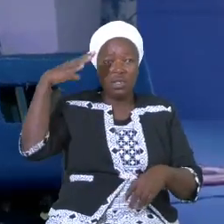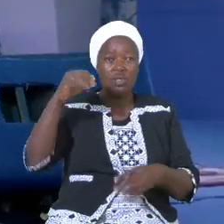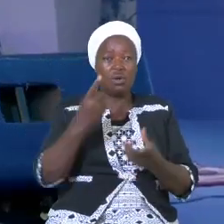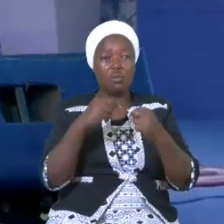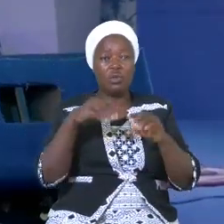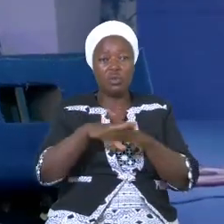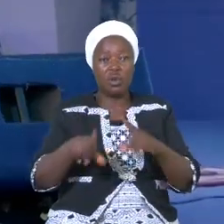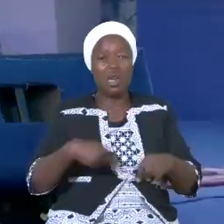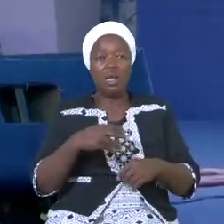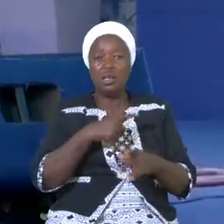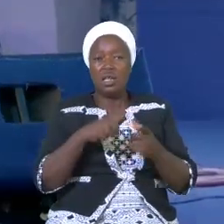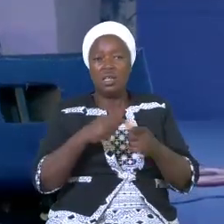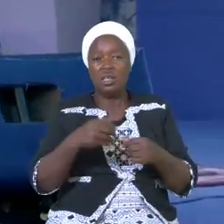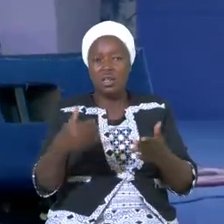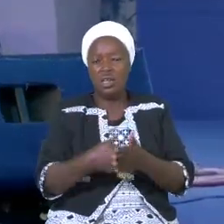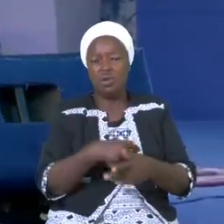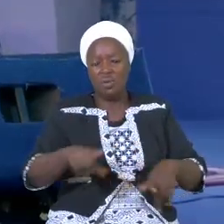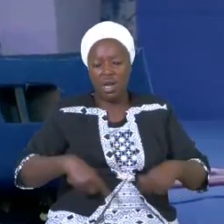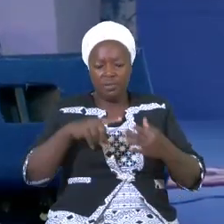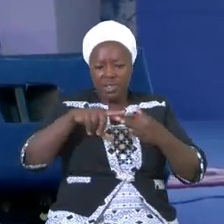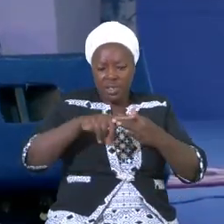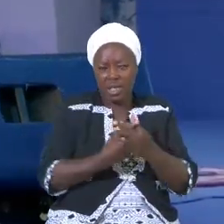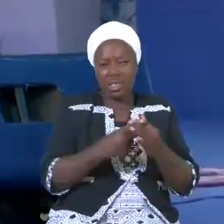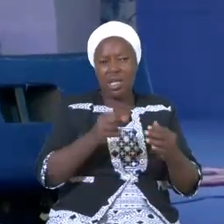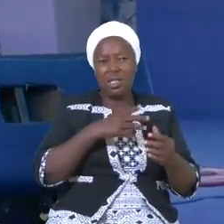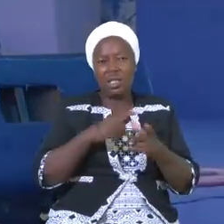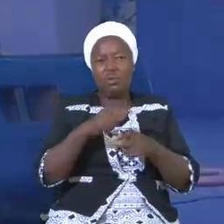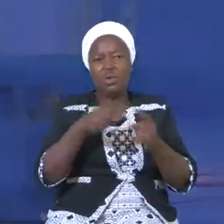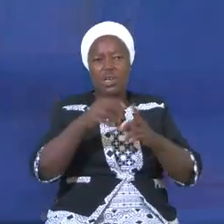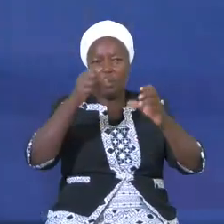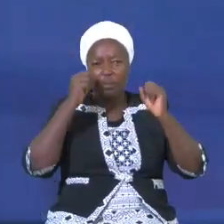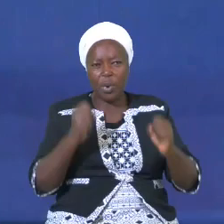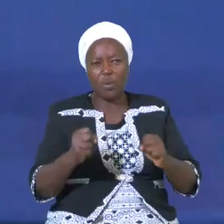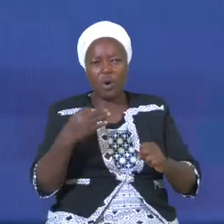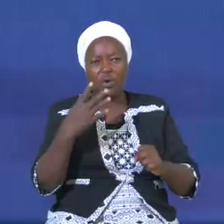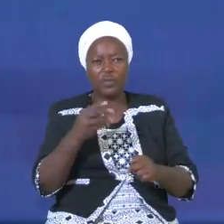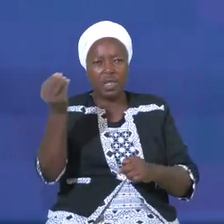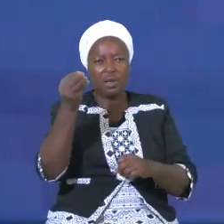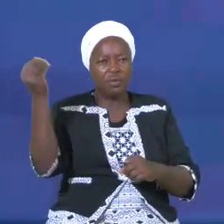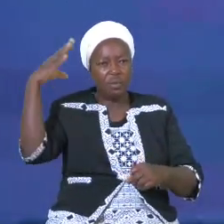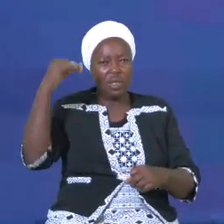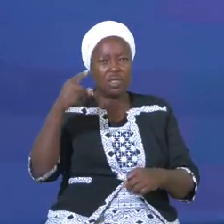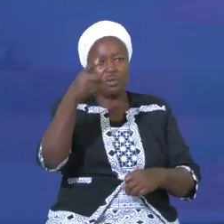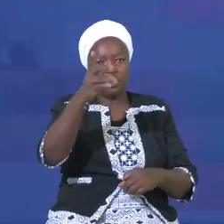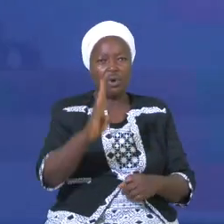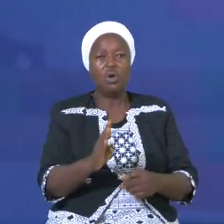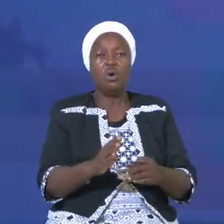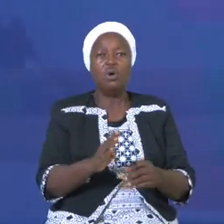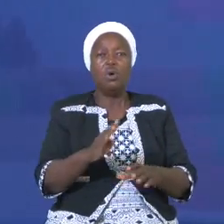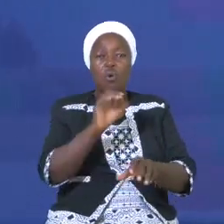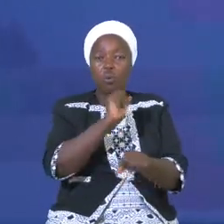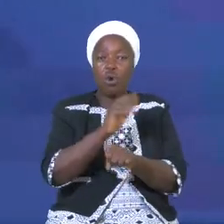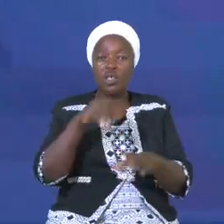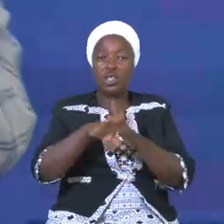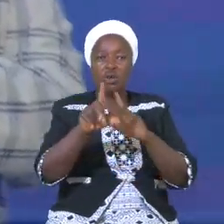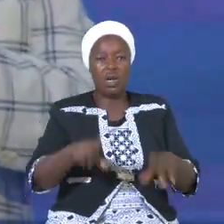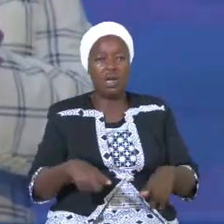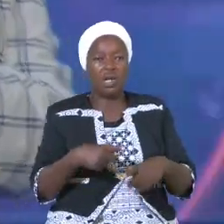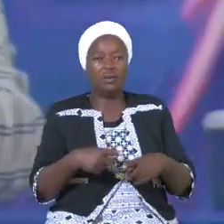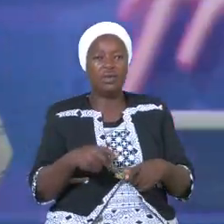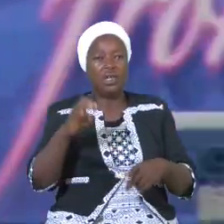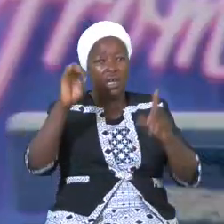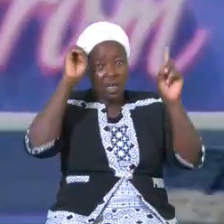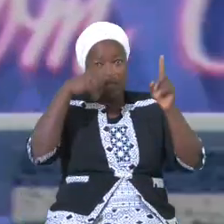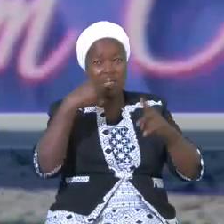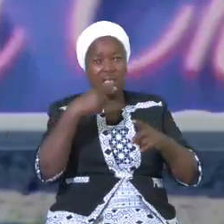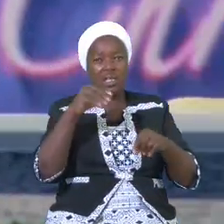begins and when the power of the grace of god walks in your life it says in